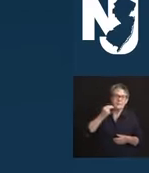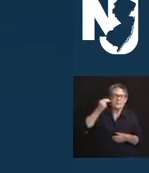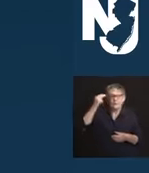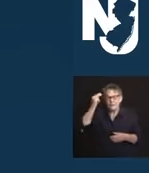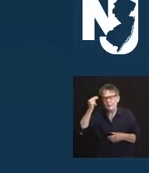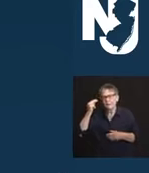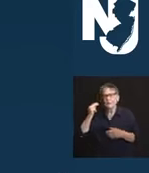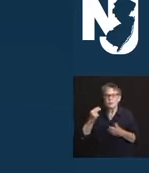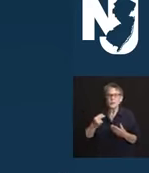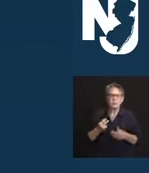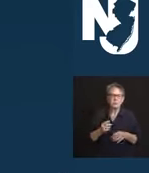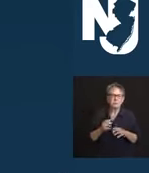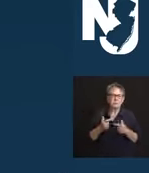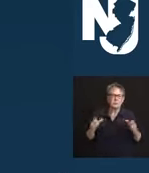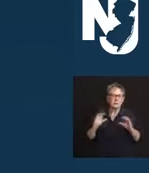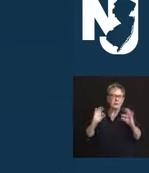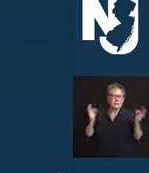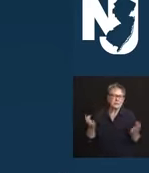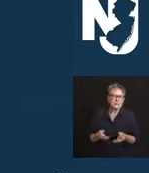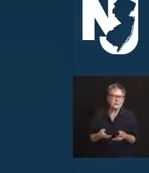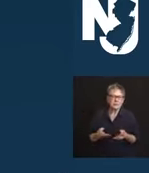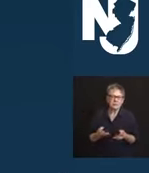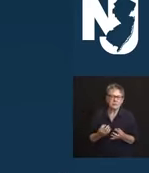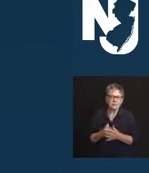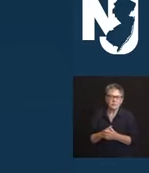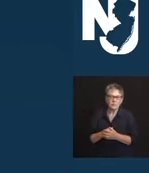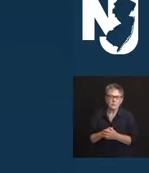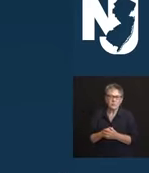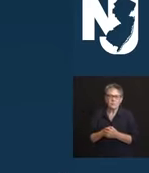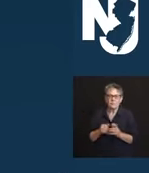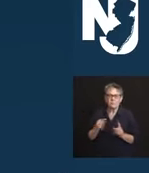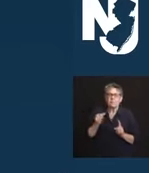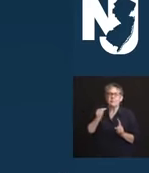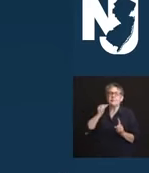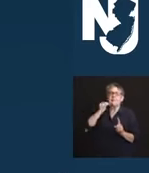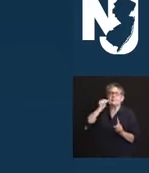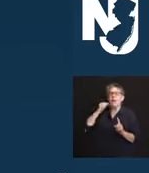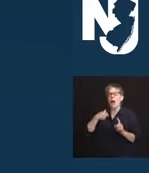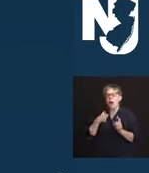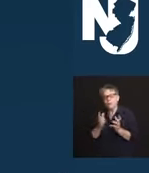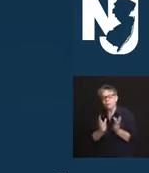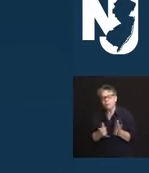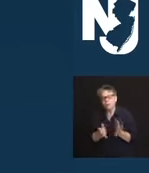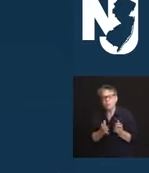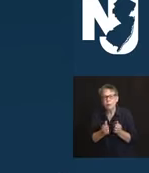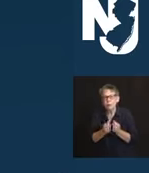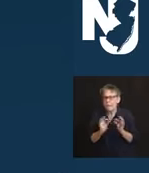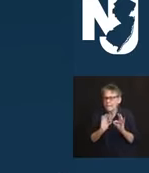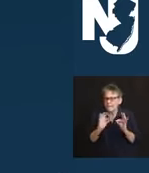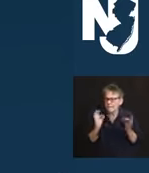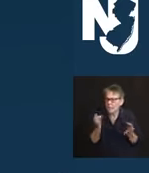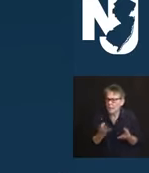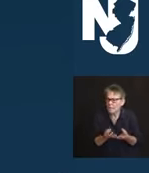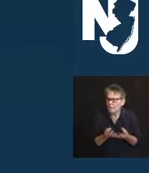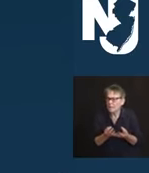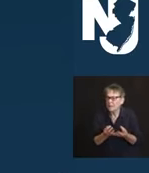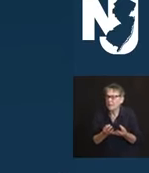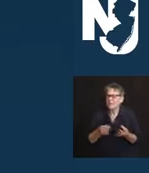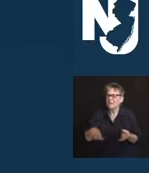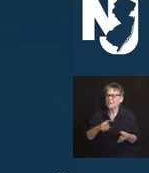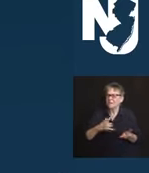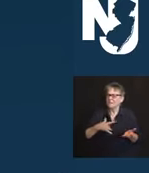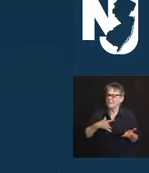as I said, to Tracy yesterday, who, like many families, was very frustrated by how life ended for Pauline and